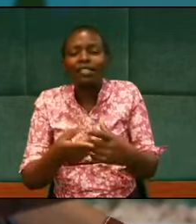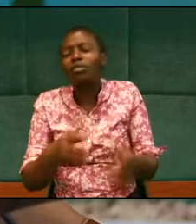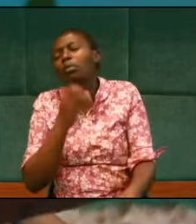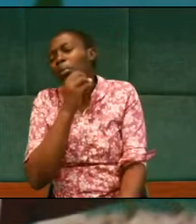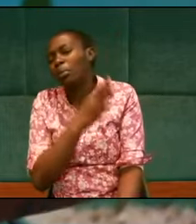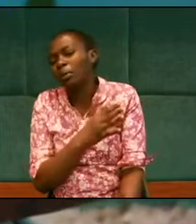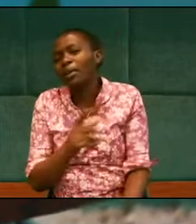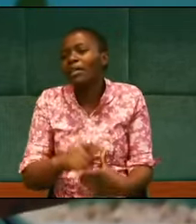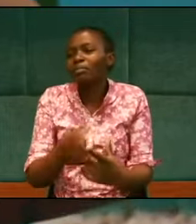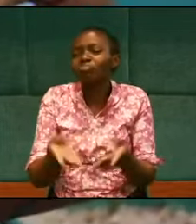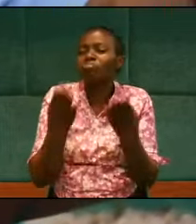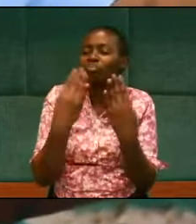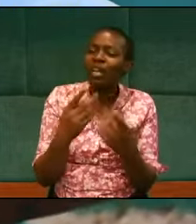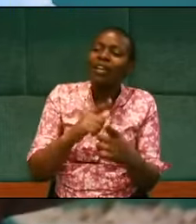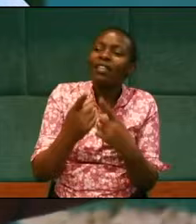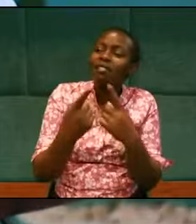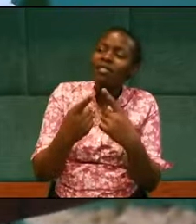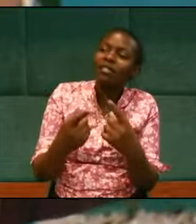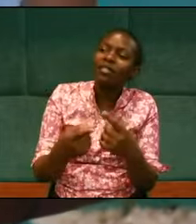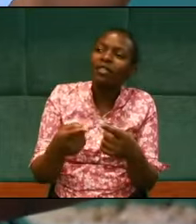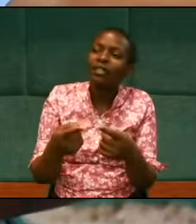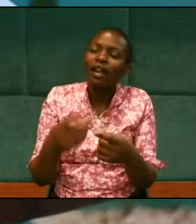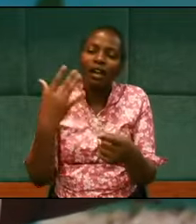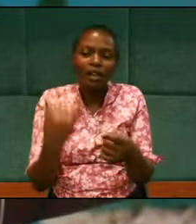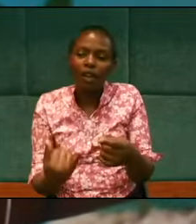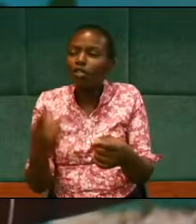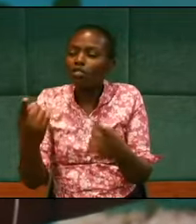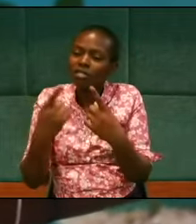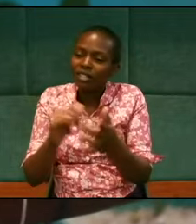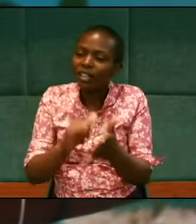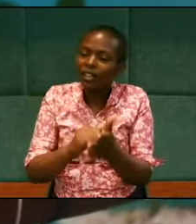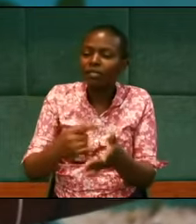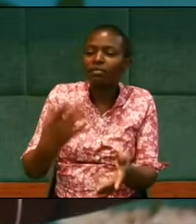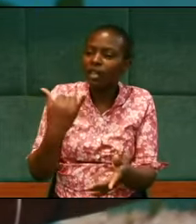wow! Now everybody says, now I am becoming sexy.